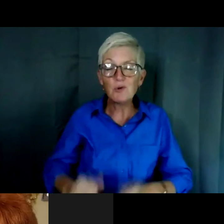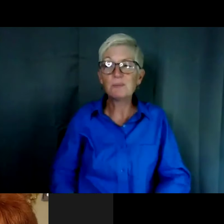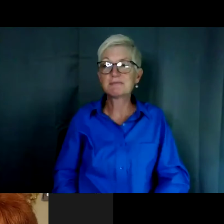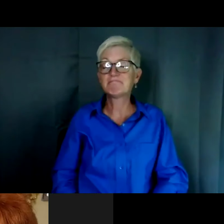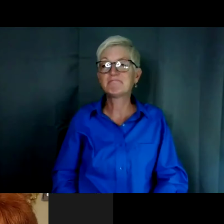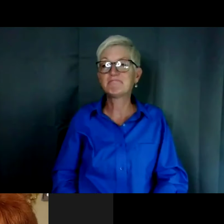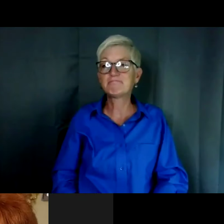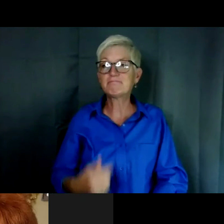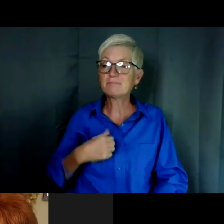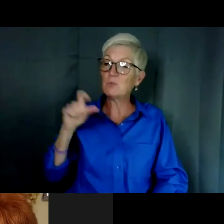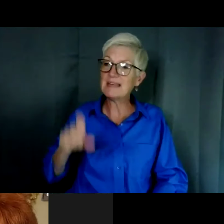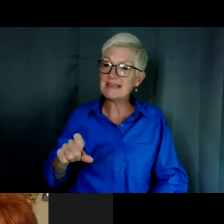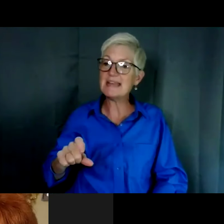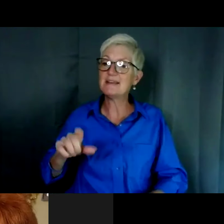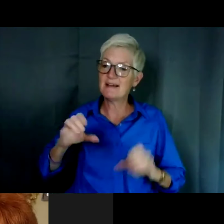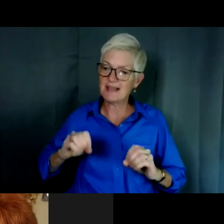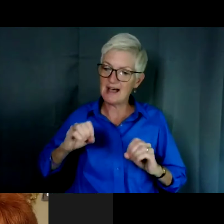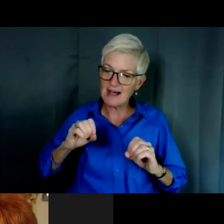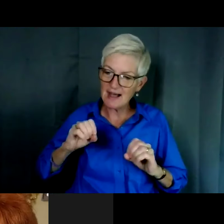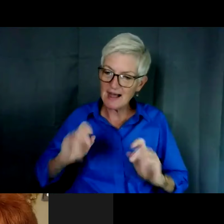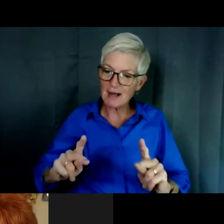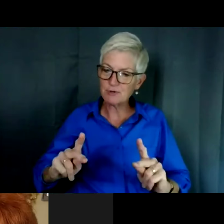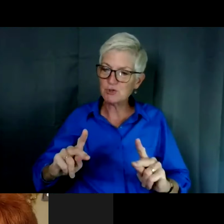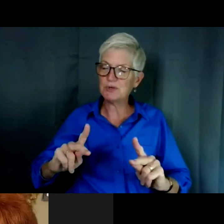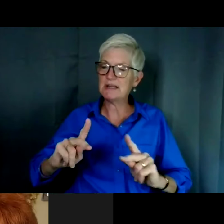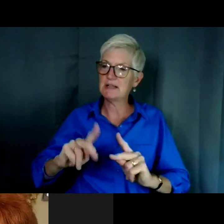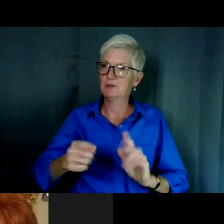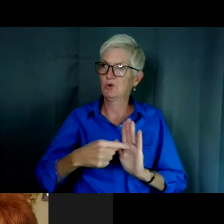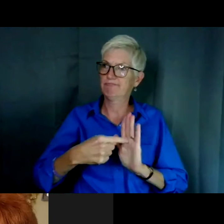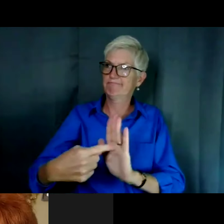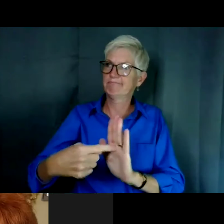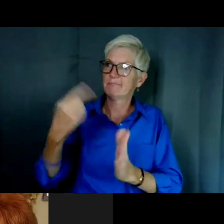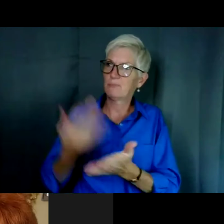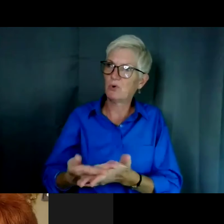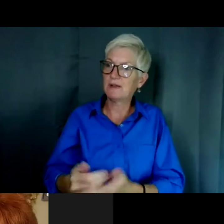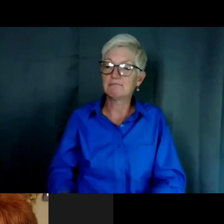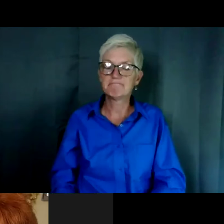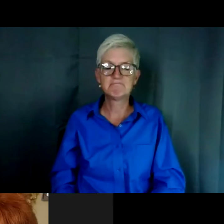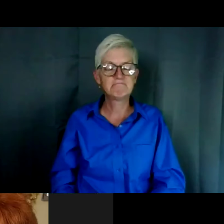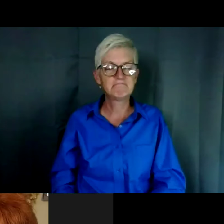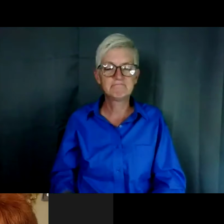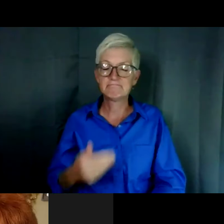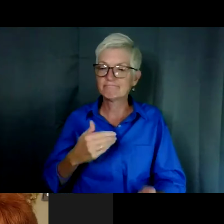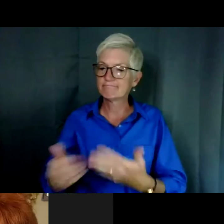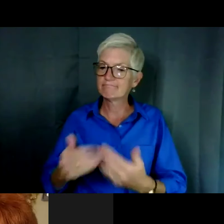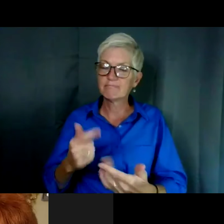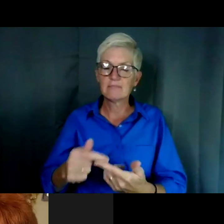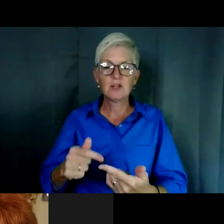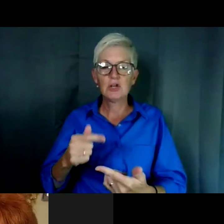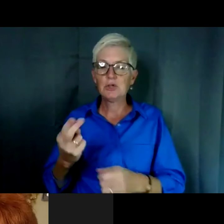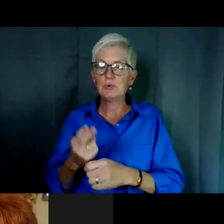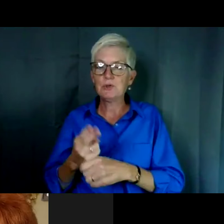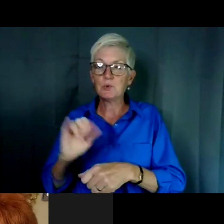the actual opportunities to put those into practice. So whether or not you're taking on interns or